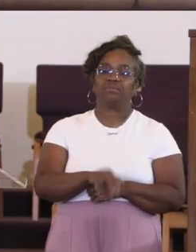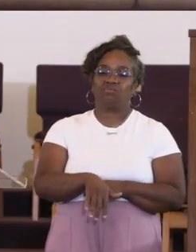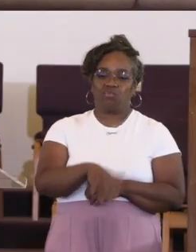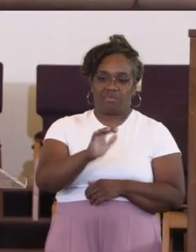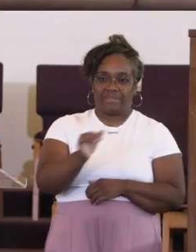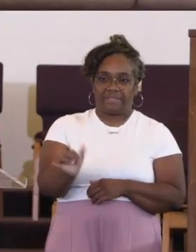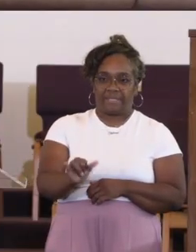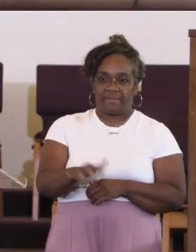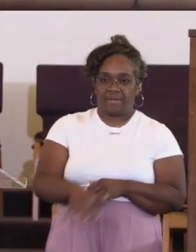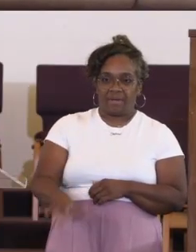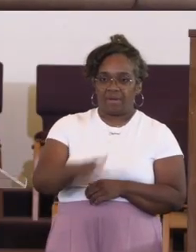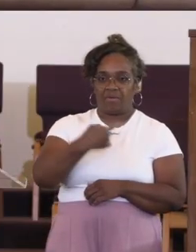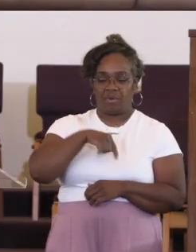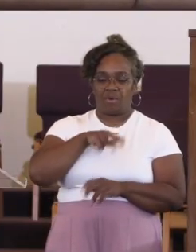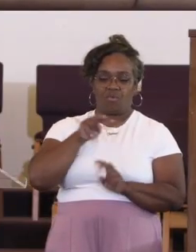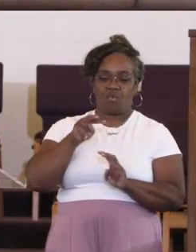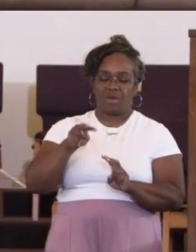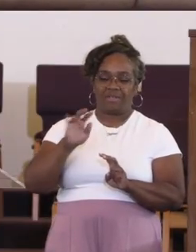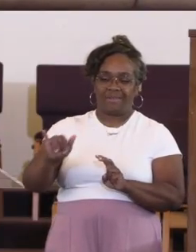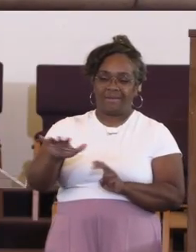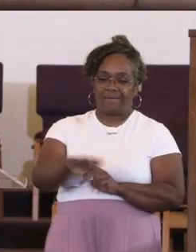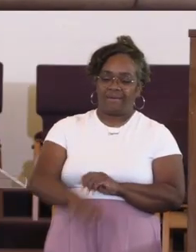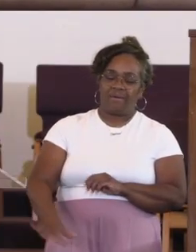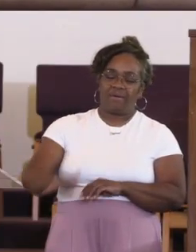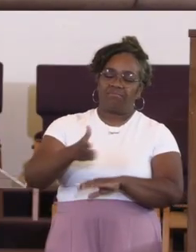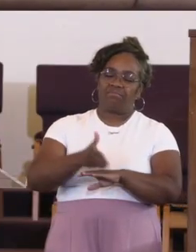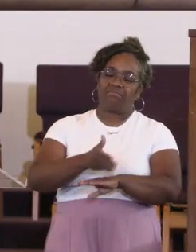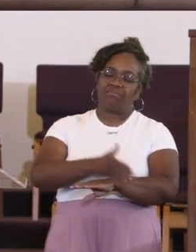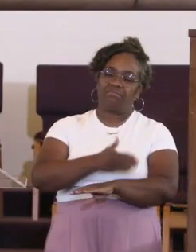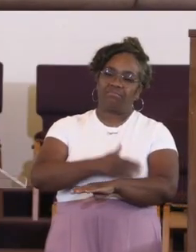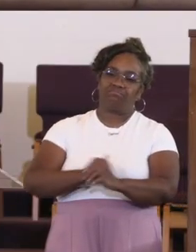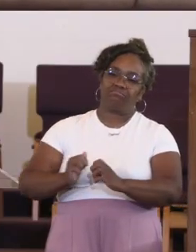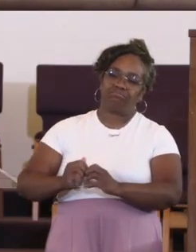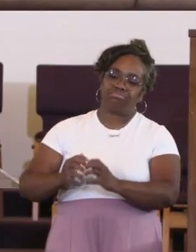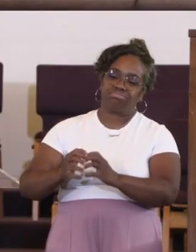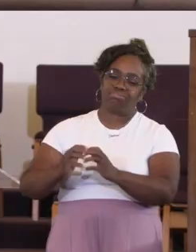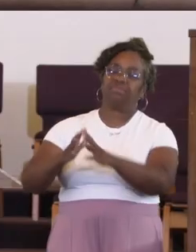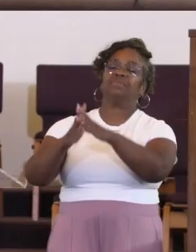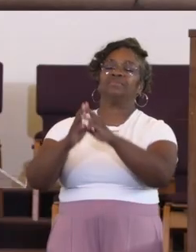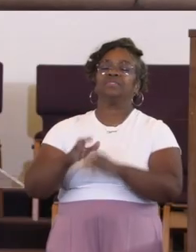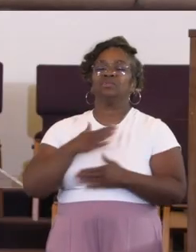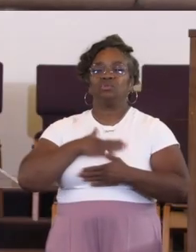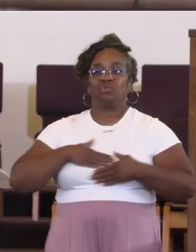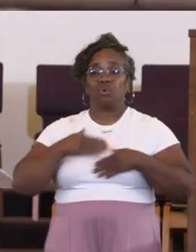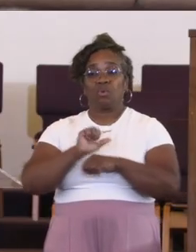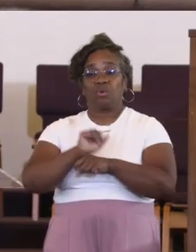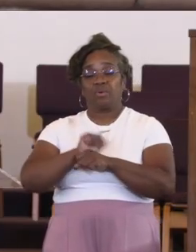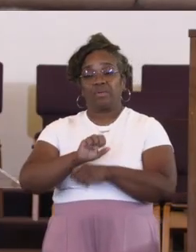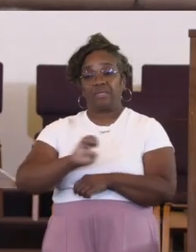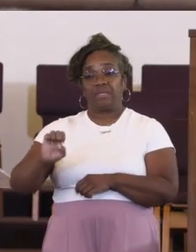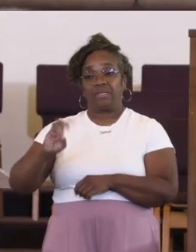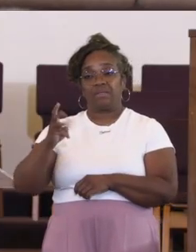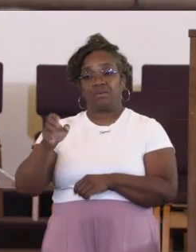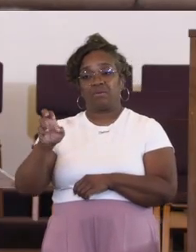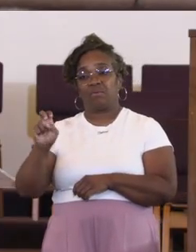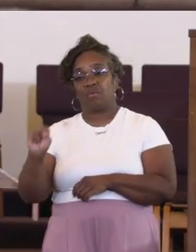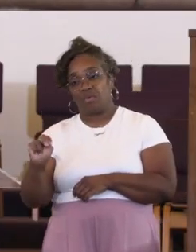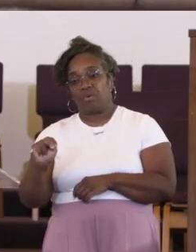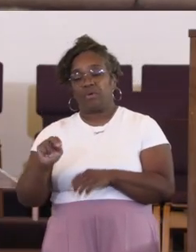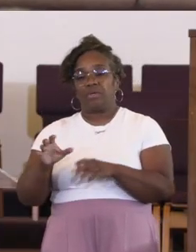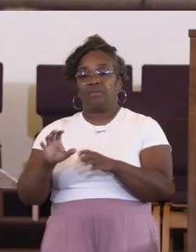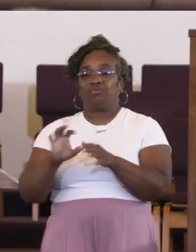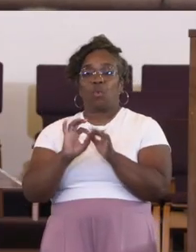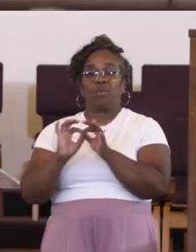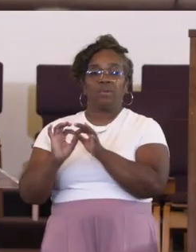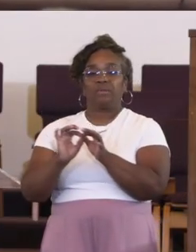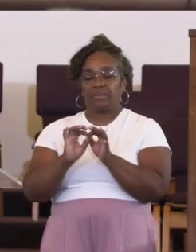ever enjoyed anything so much as the work we did together with the East Warren Coalition, who had a vision of how they wanted to see that